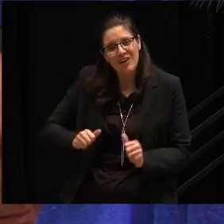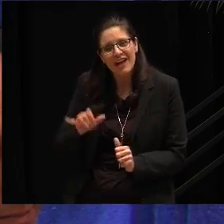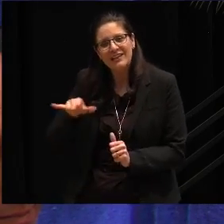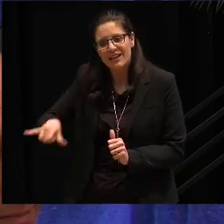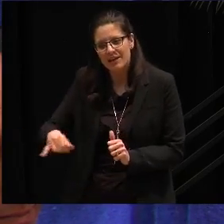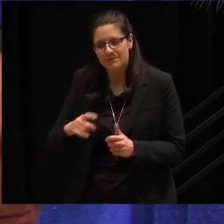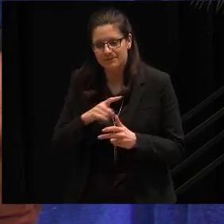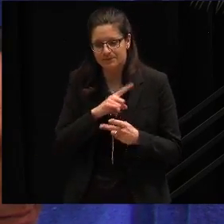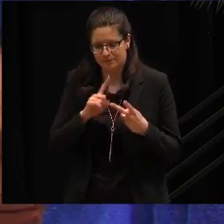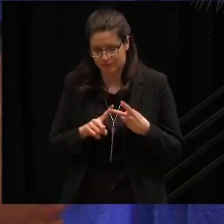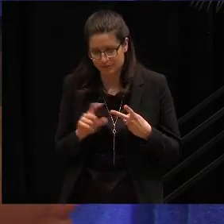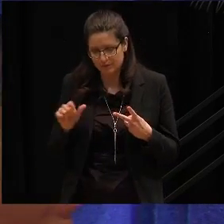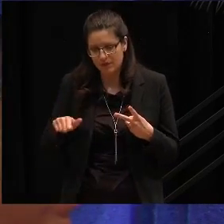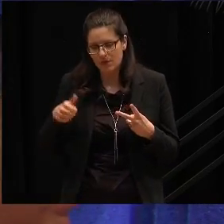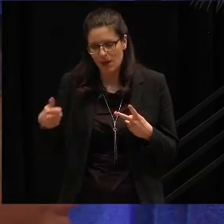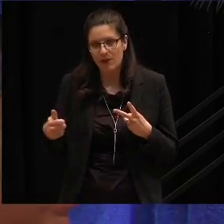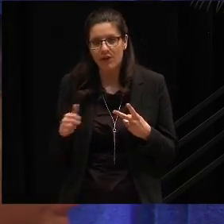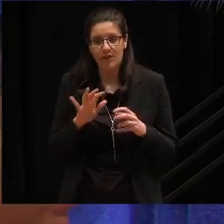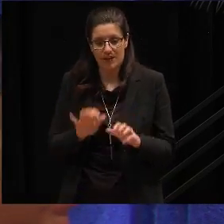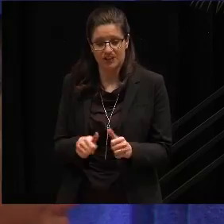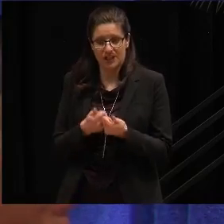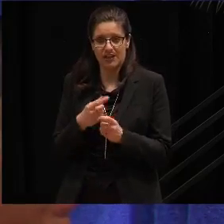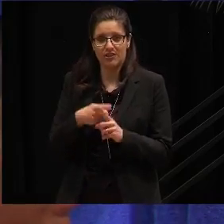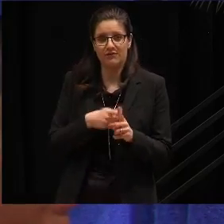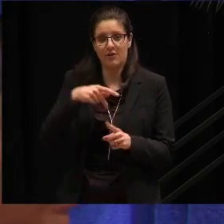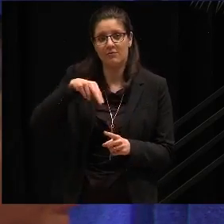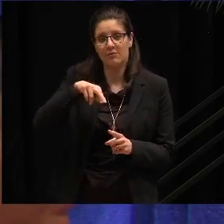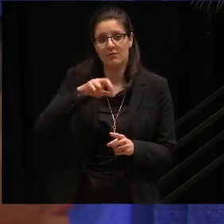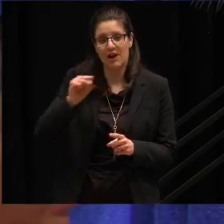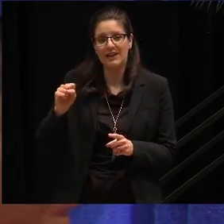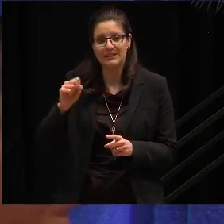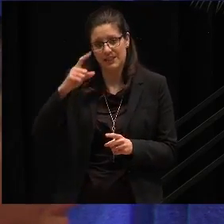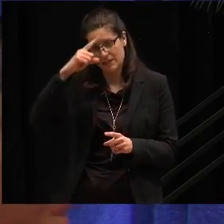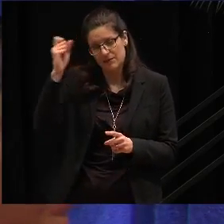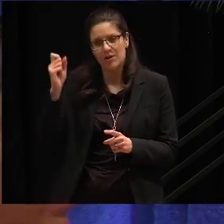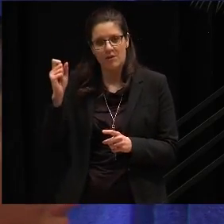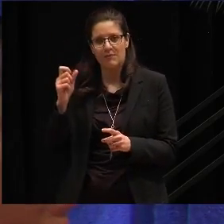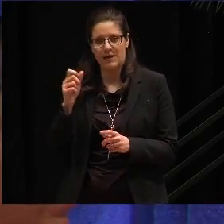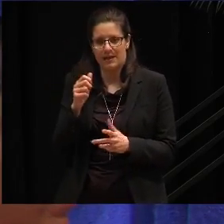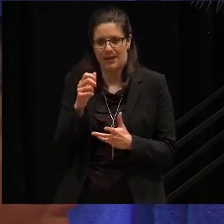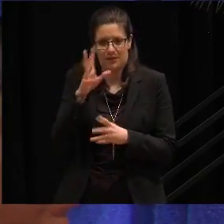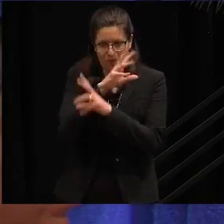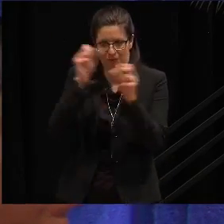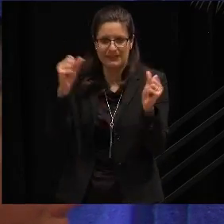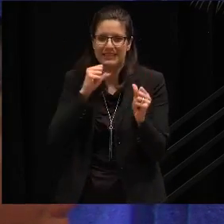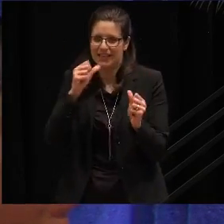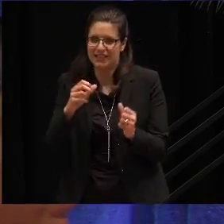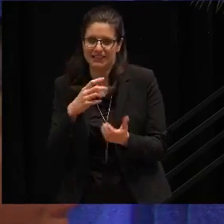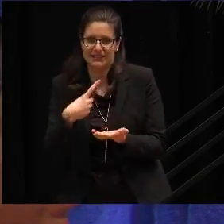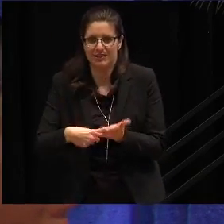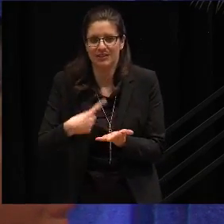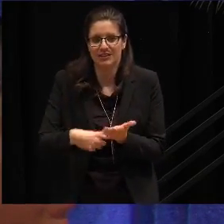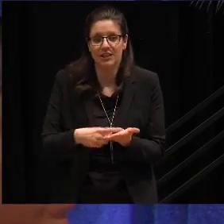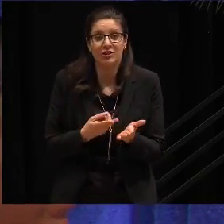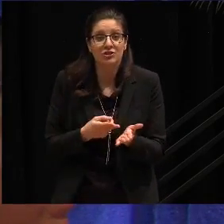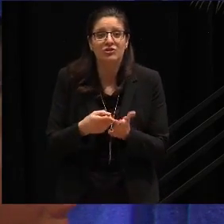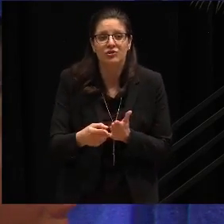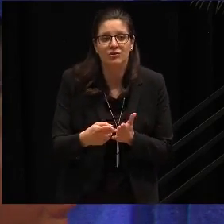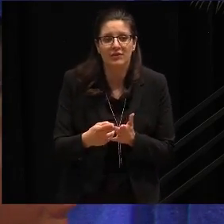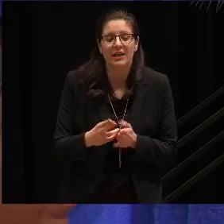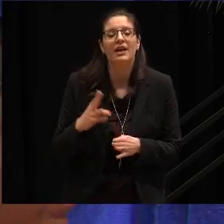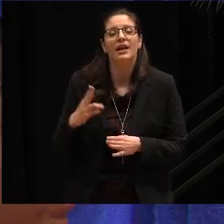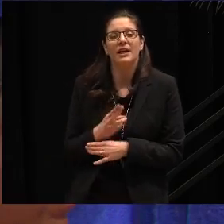is, the challenges that you're seeing from the press is because the president doesn't say the truth and uses